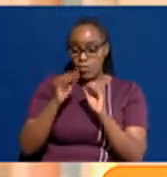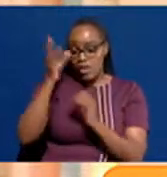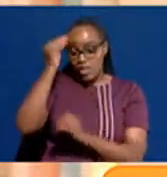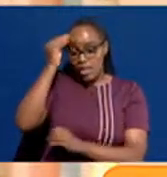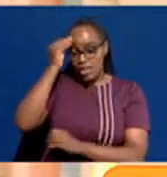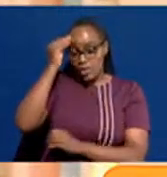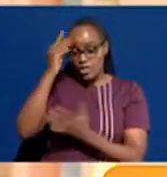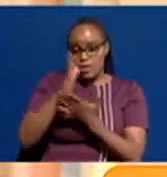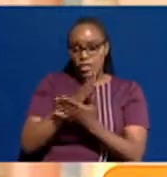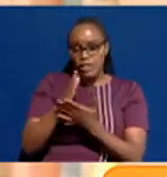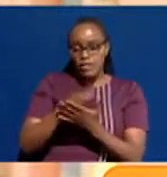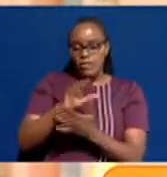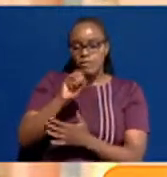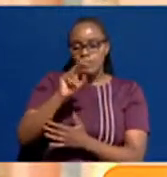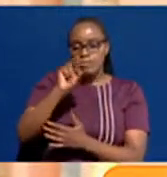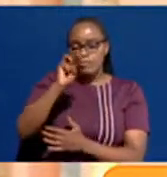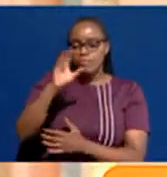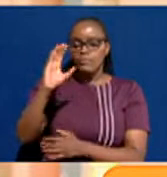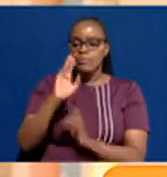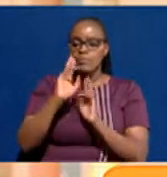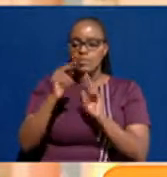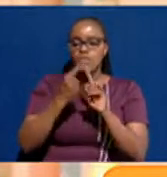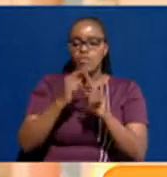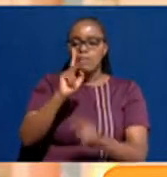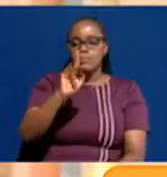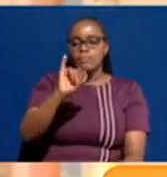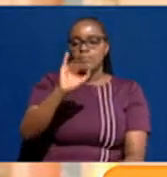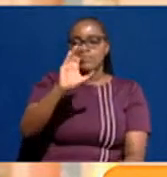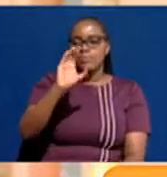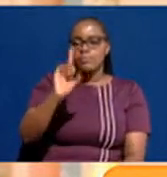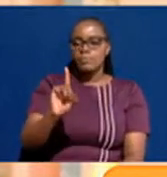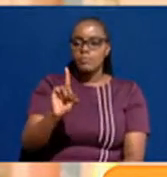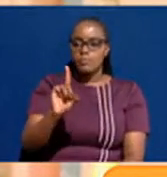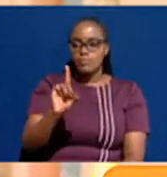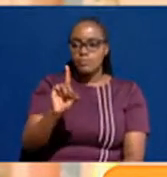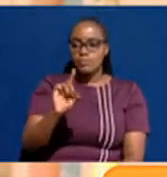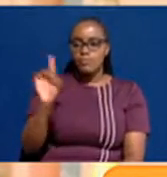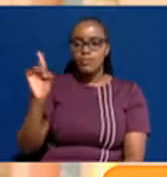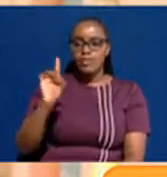Safin Achieng Omar, reporting from the Kenya Institute of Special Education, Nairobi County.